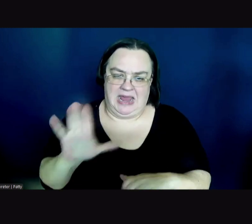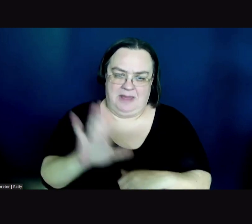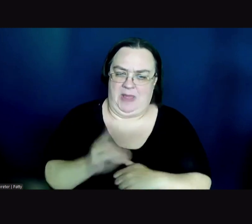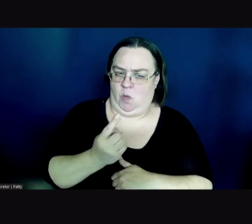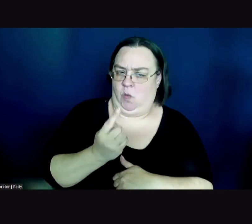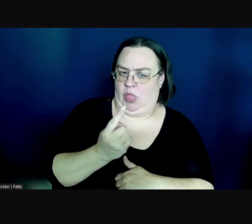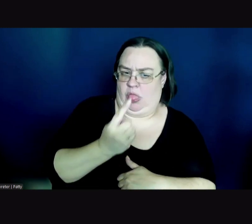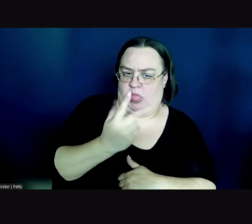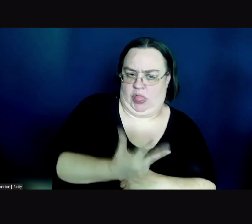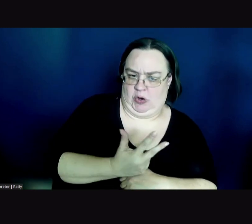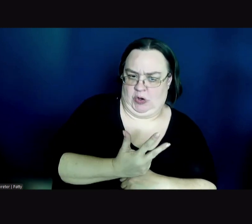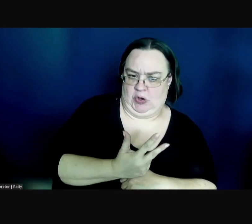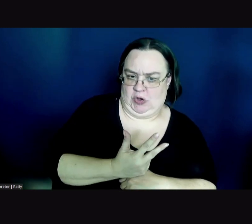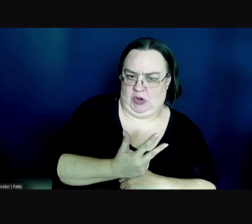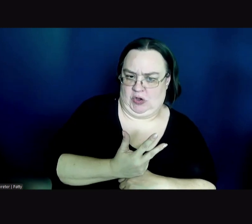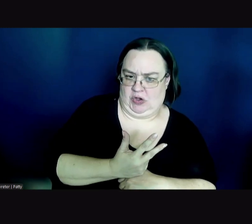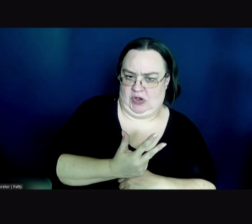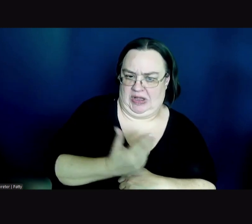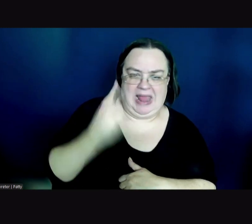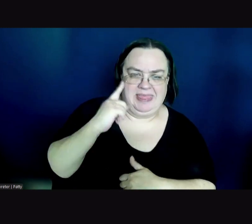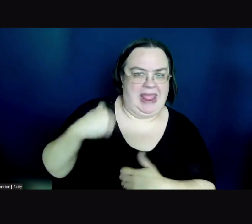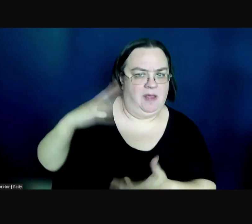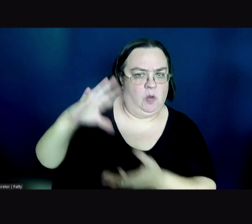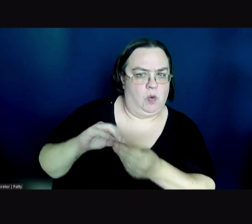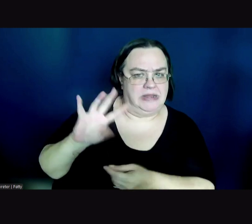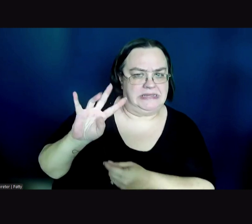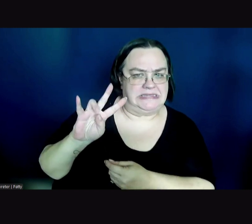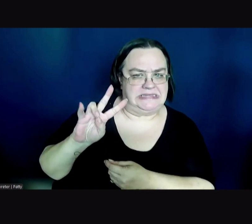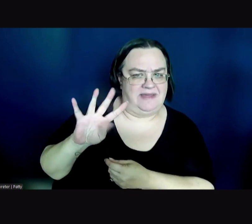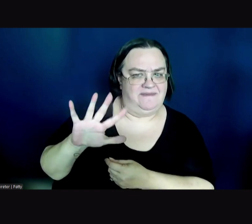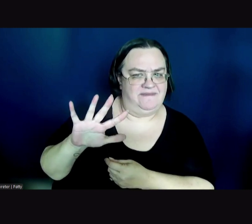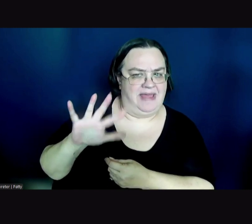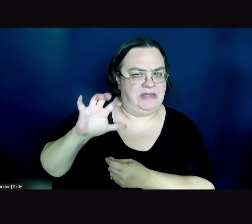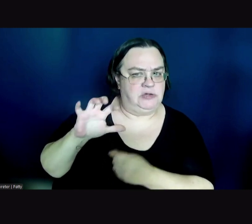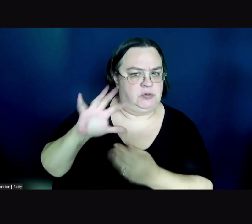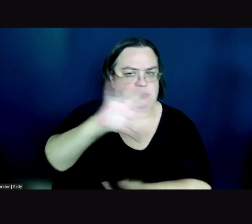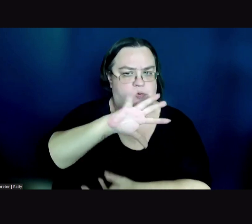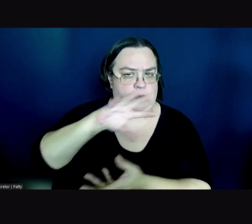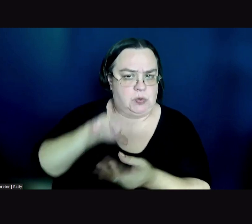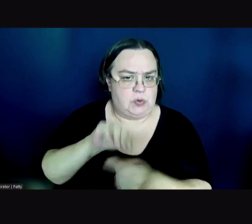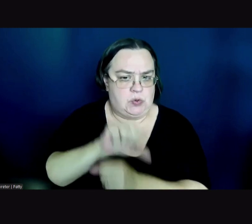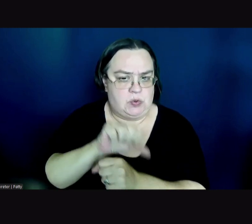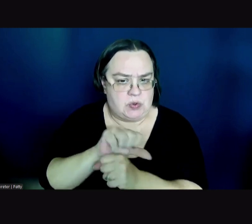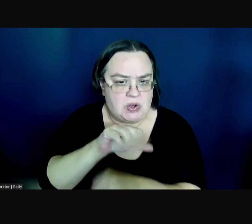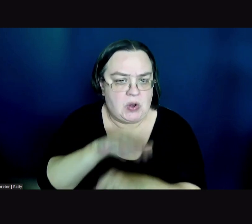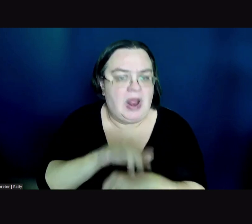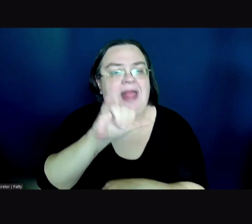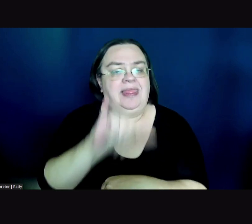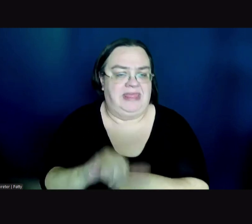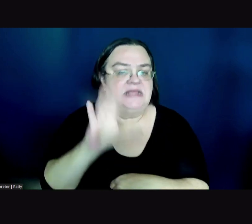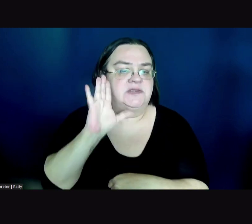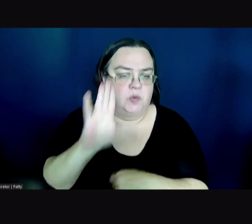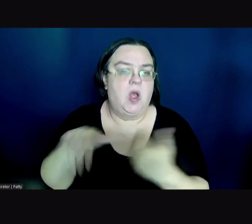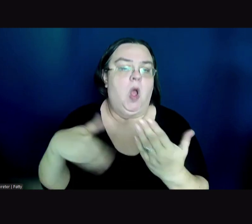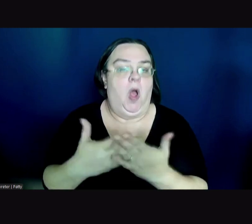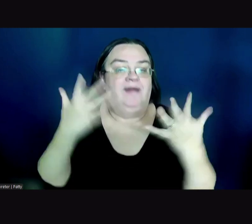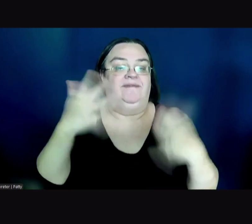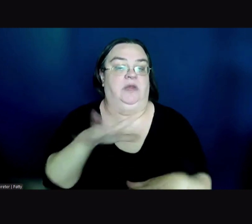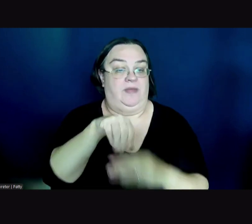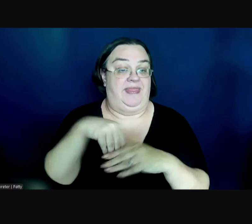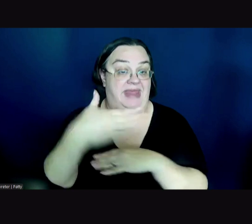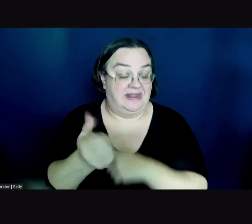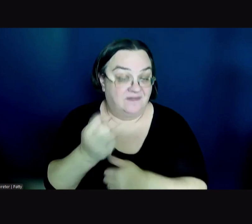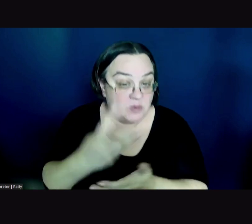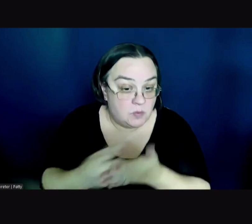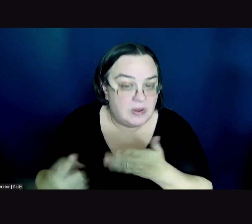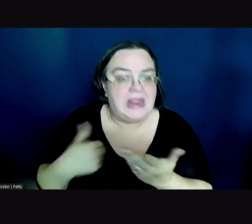I think there are about 7,500 total that we're working on, and then this will all be done in the next couple of weeks. Again, highlighting what